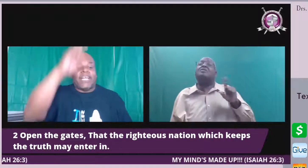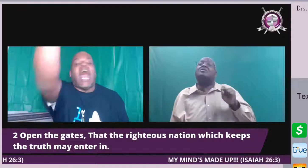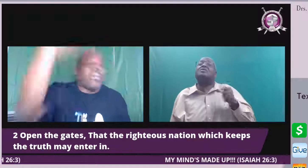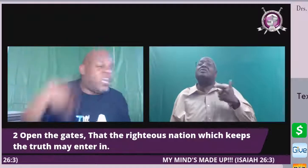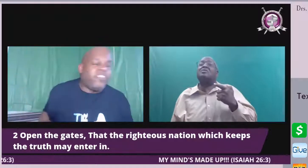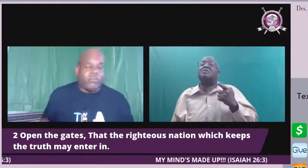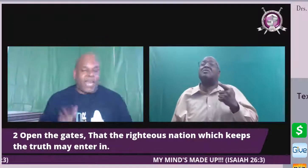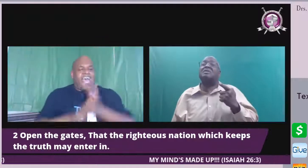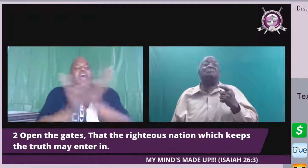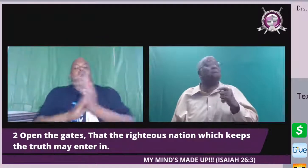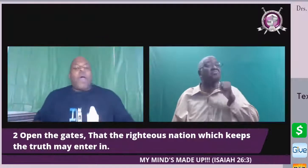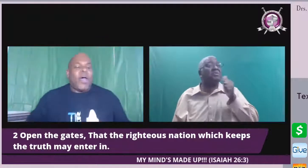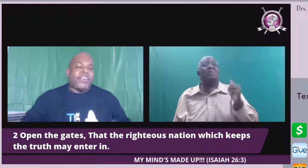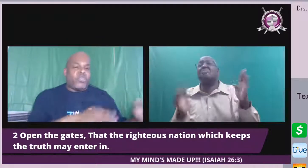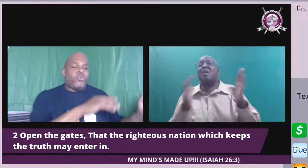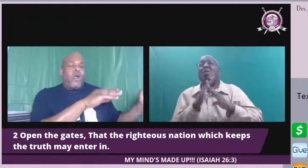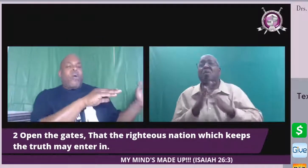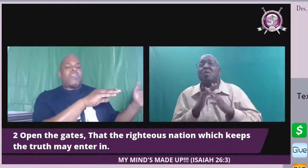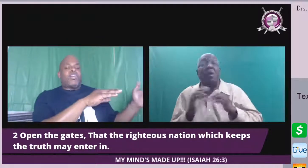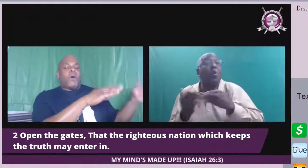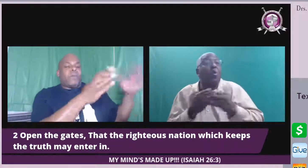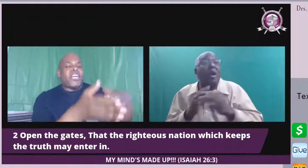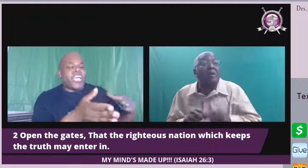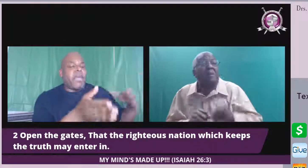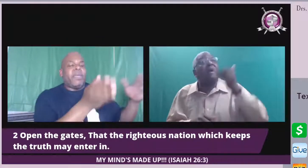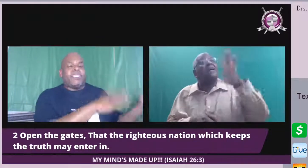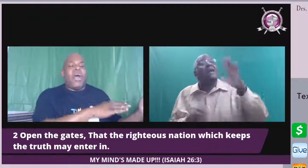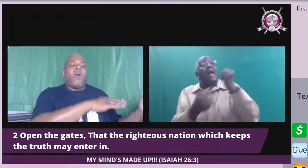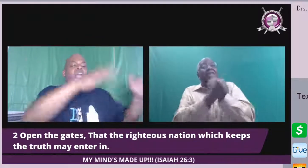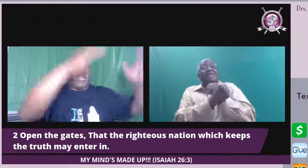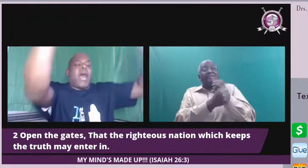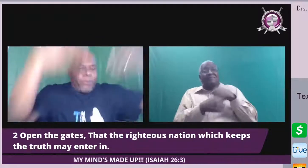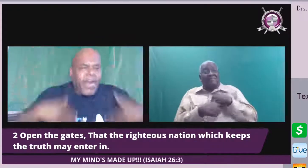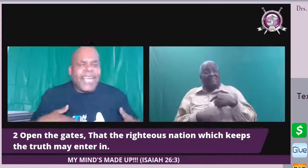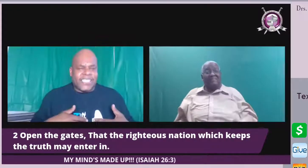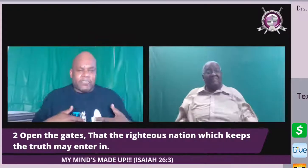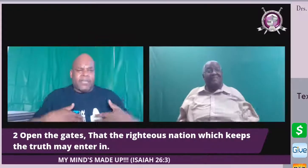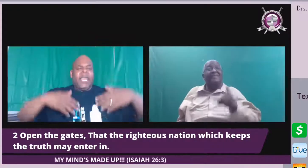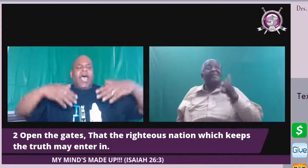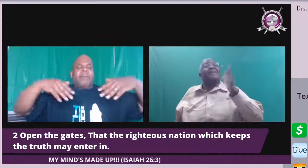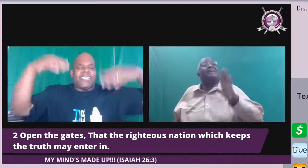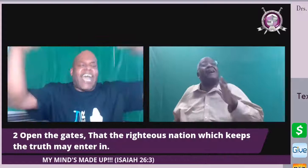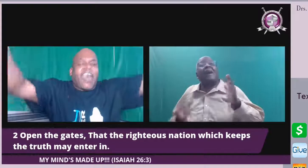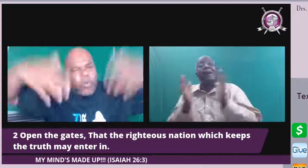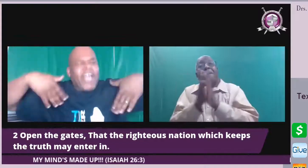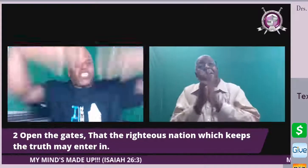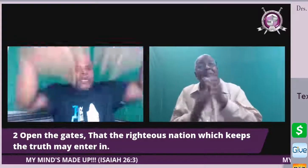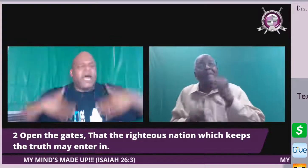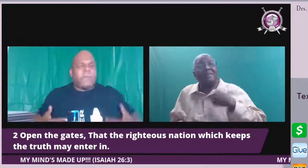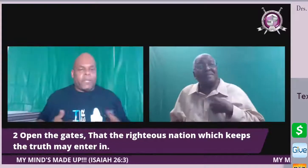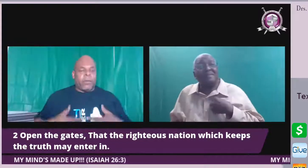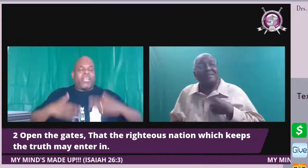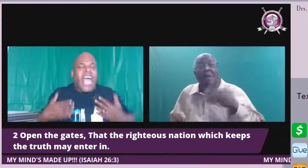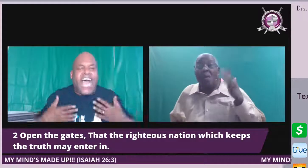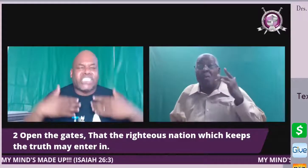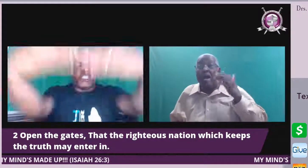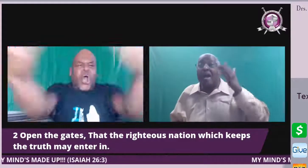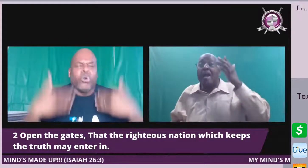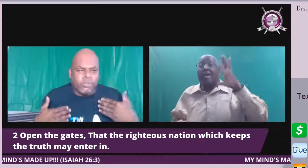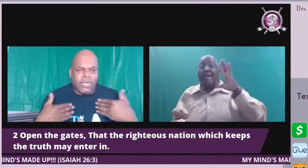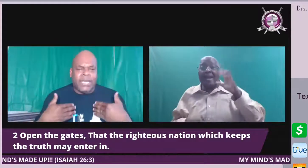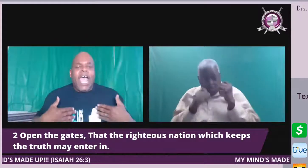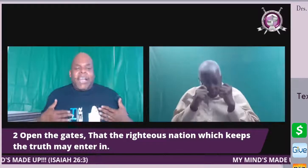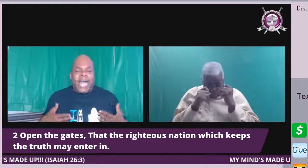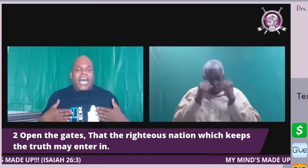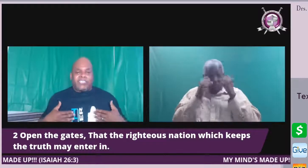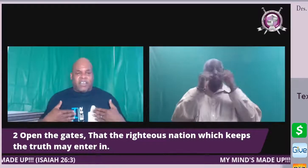don't matter. God loves me. whether you appreciate me or don't, God praises me because God wakes me up in the morning. God